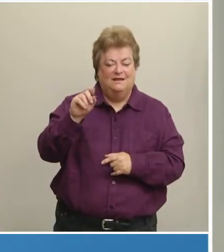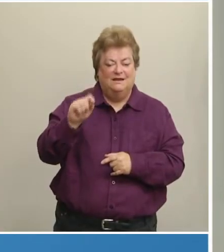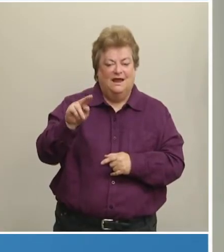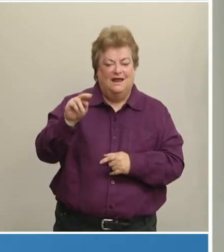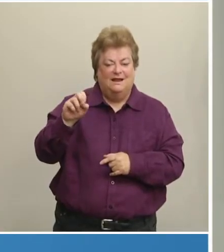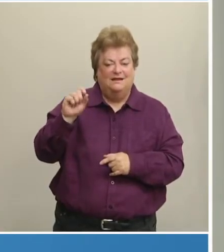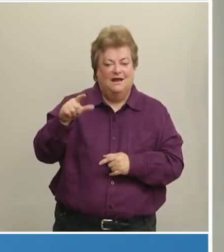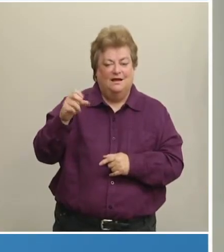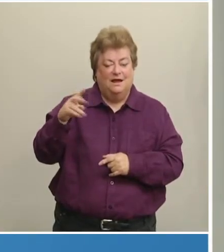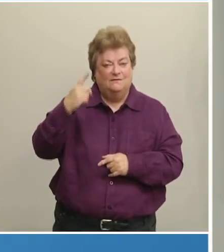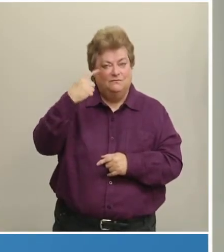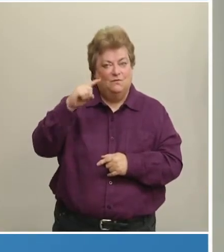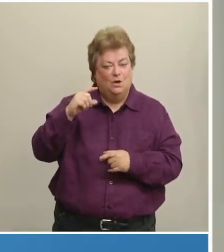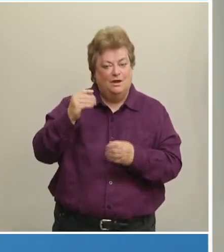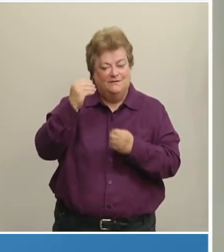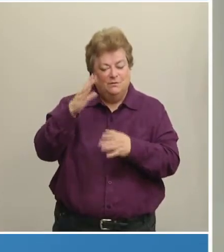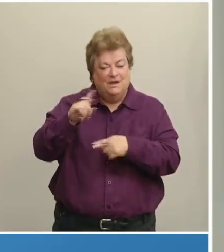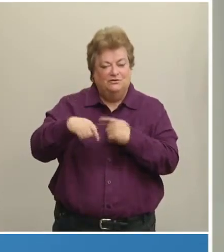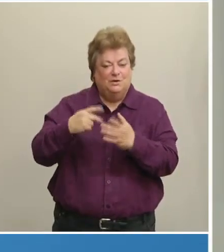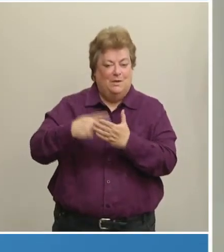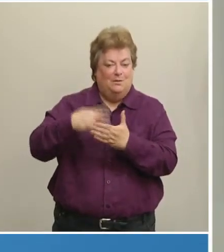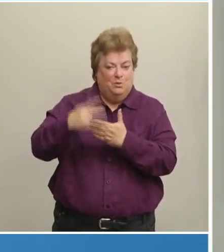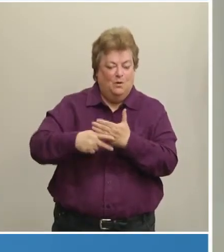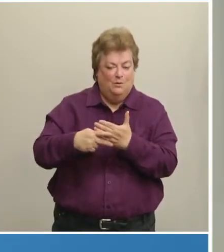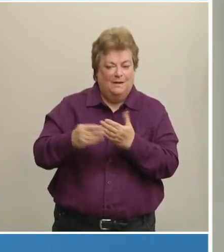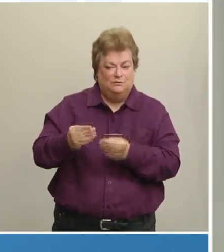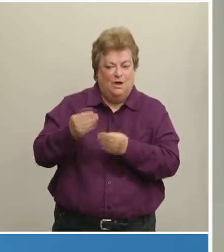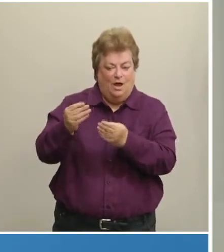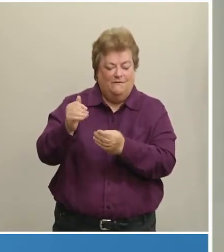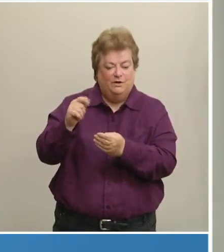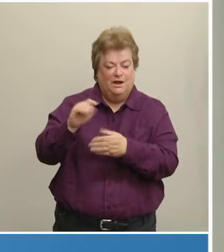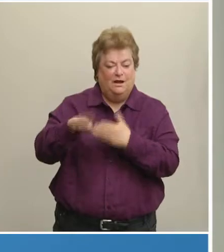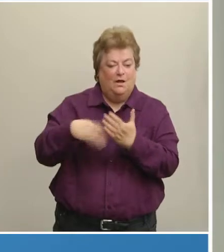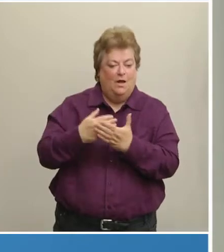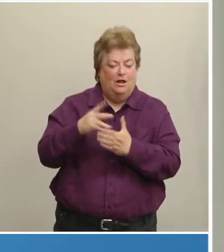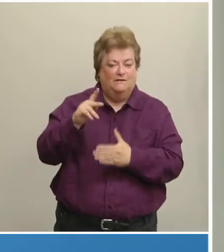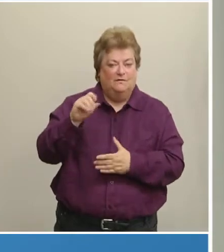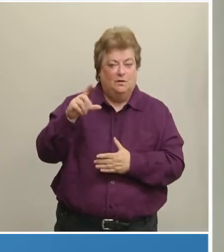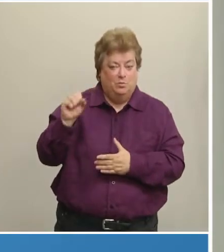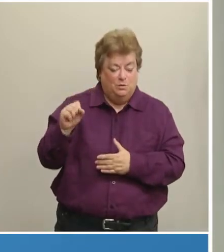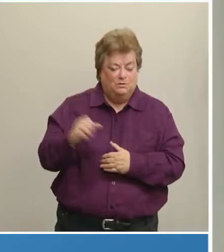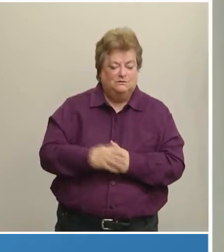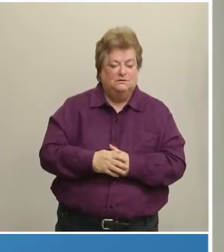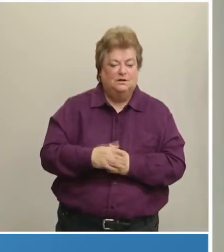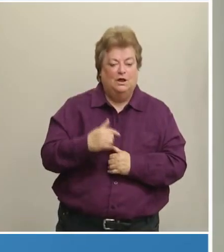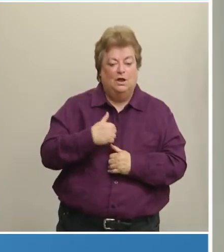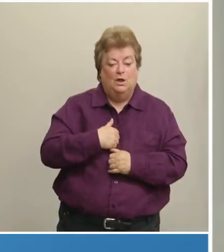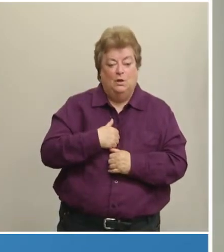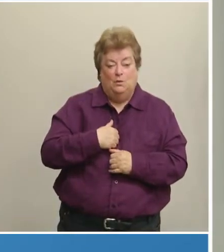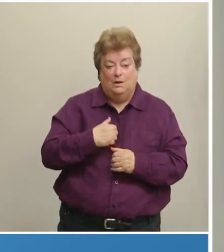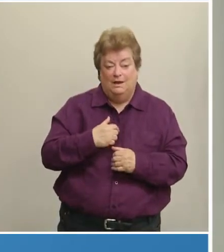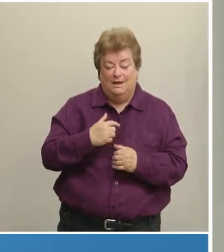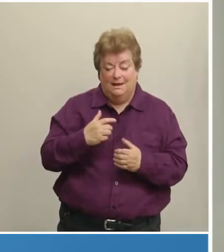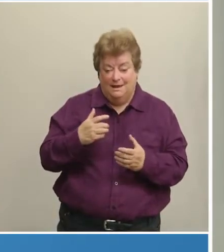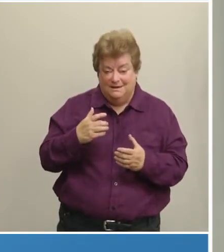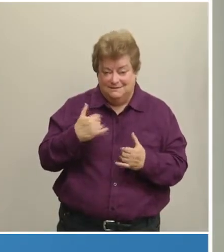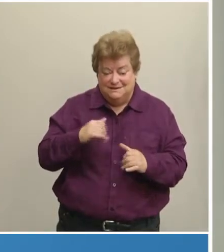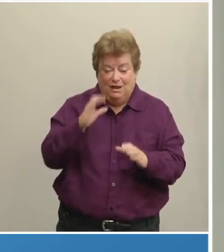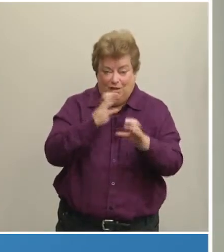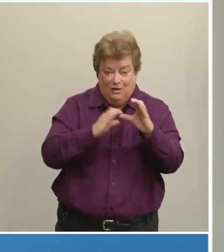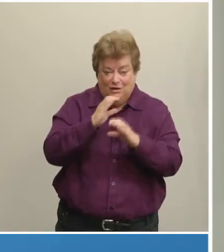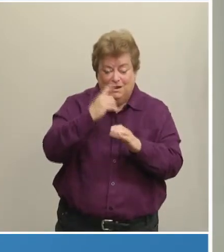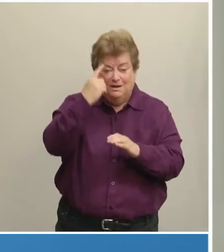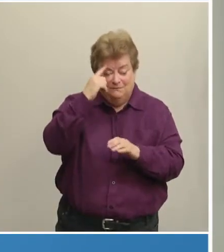pools.lincoln.ne.gov for information about programs offered at Lincoln's Outdoor Pools this summer. We are continuing to seek applicants for pool staff,